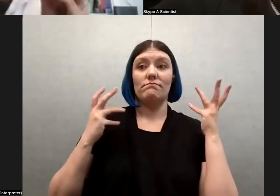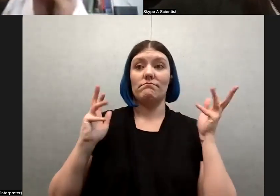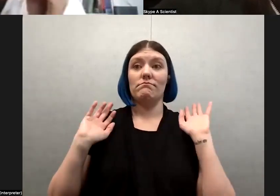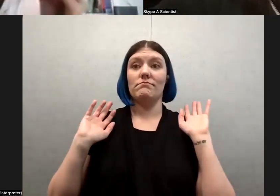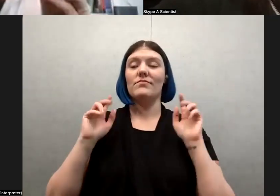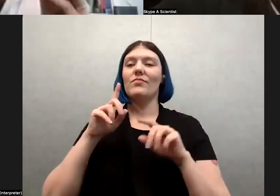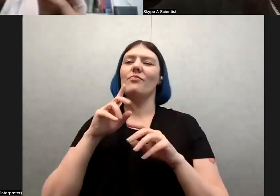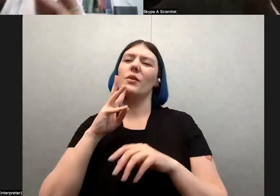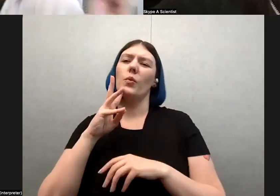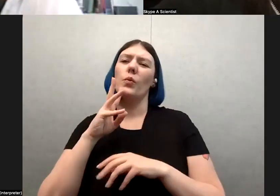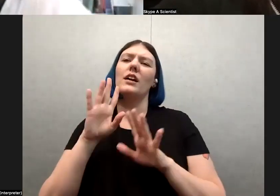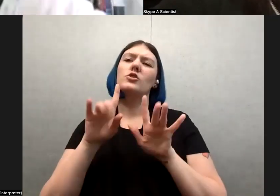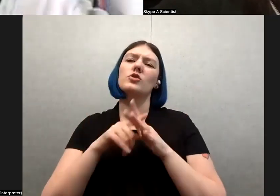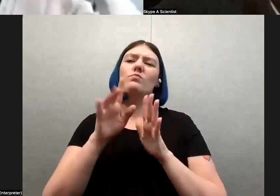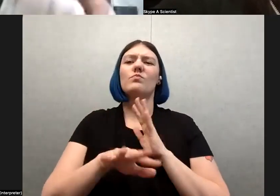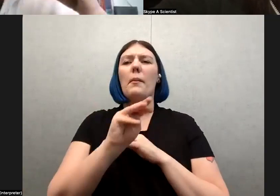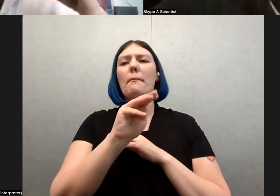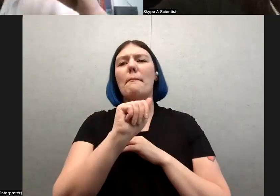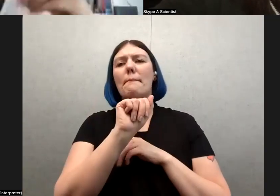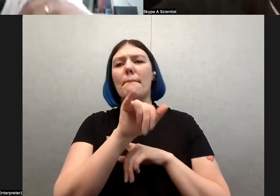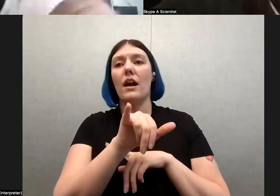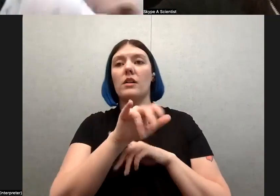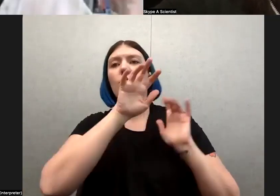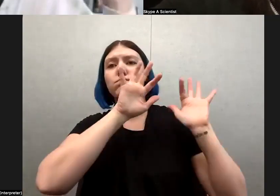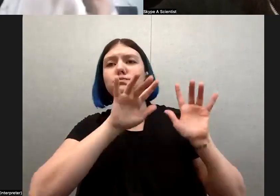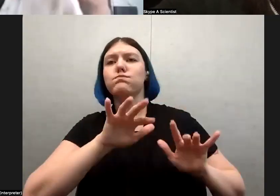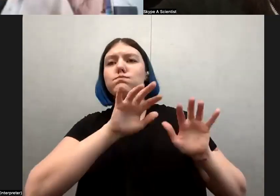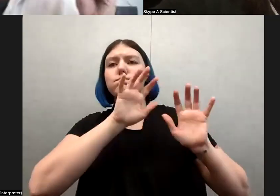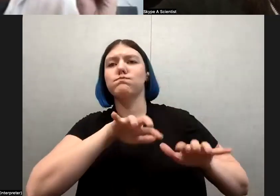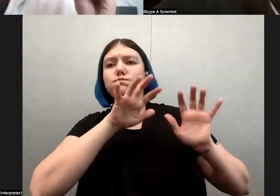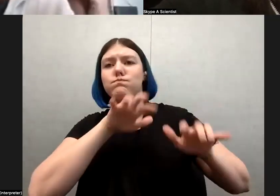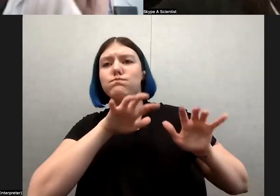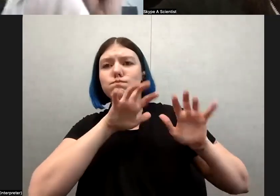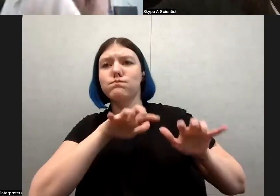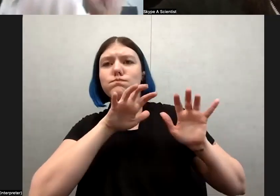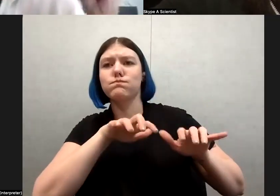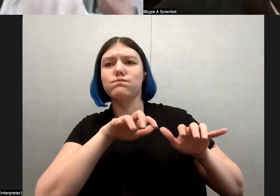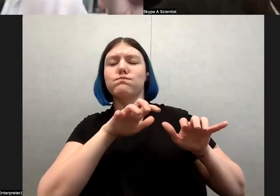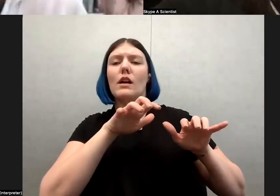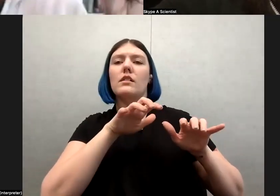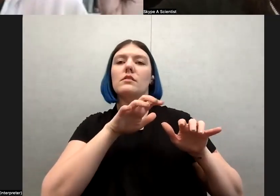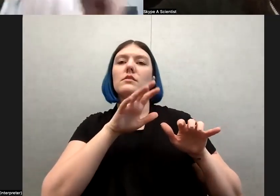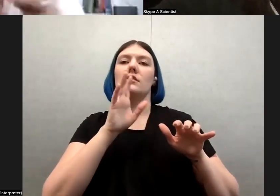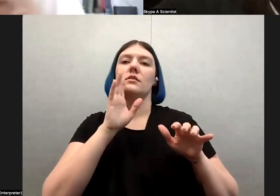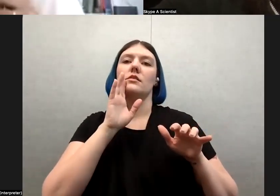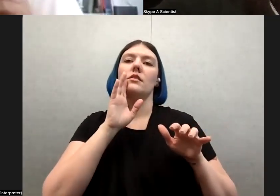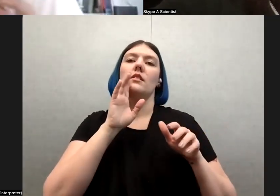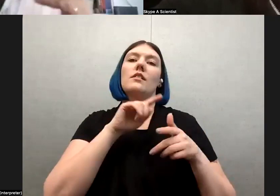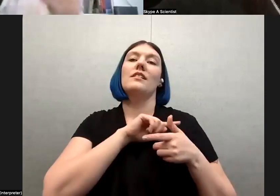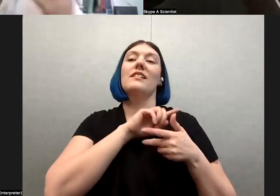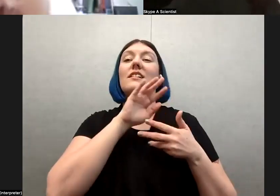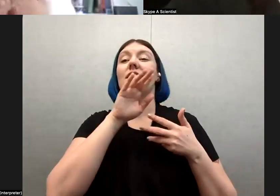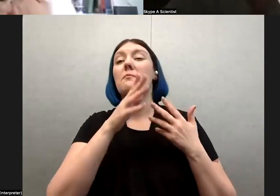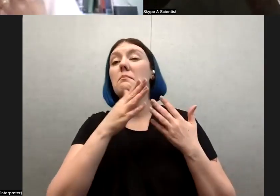starts in May or June, and that's when all the rains start. And it starts with a trickle, and then it gets more and more and more. And then we might get